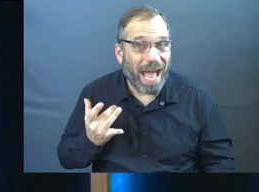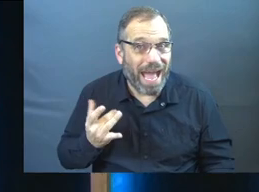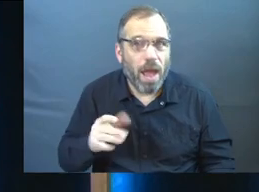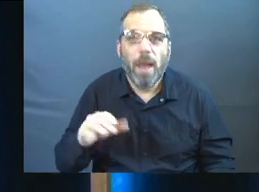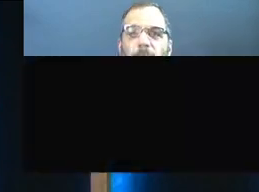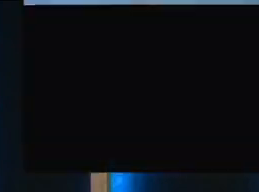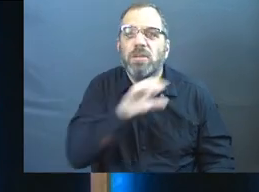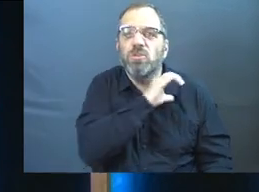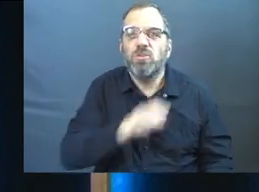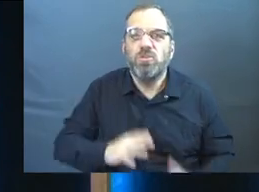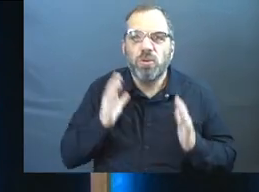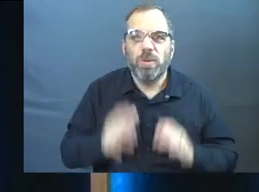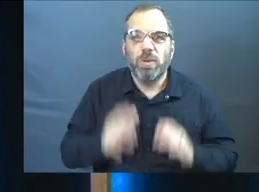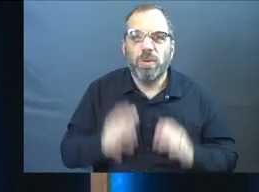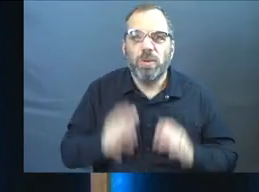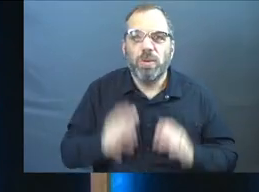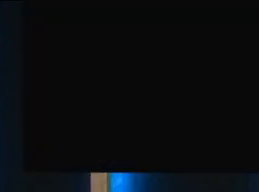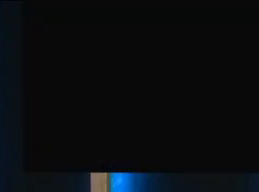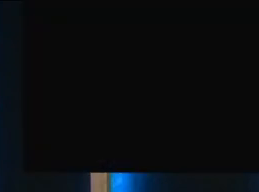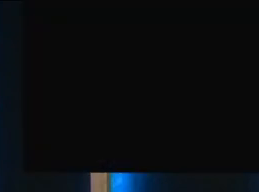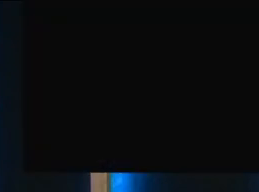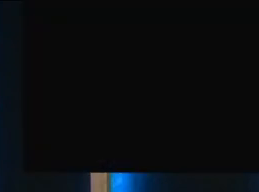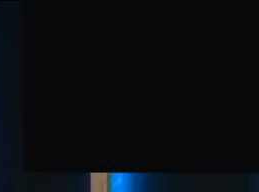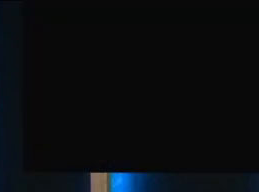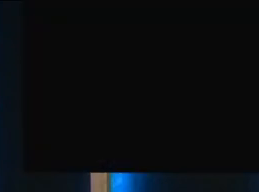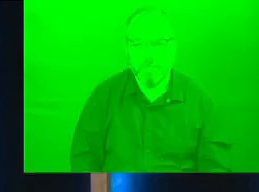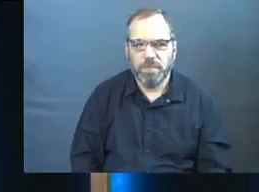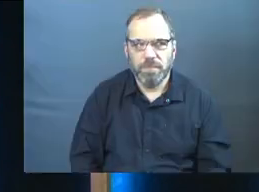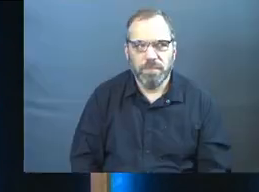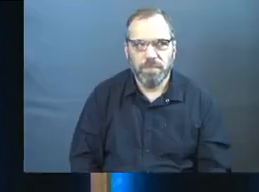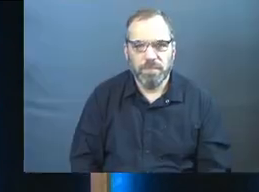you are a Christian and not a dog.